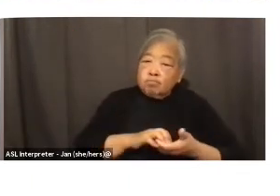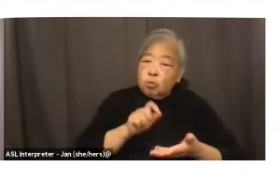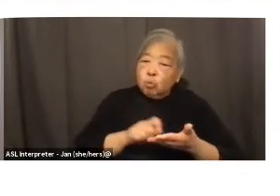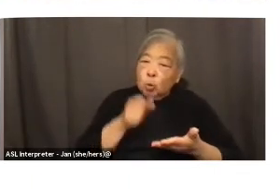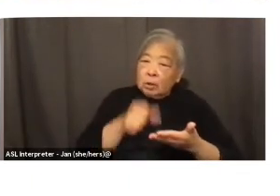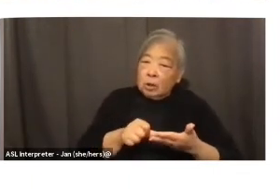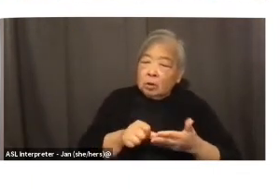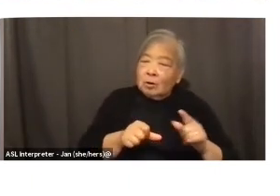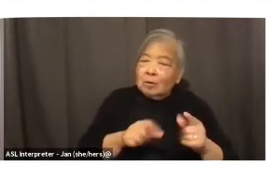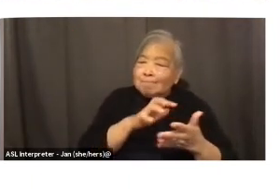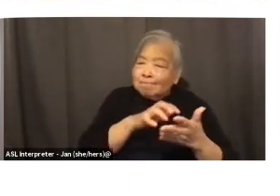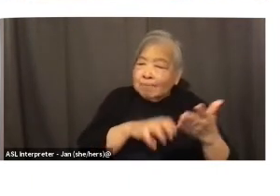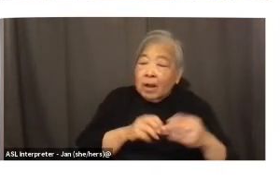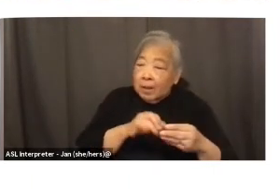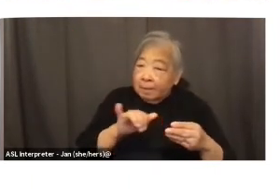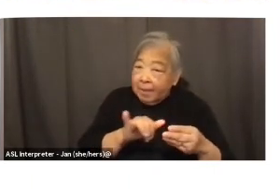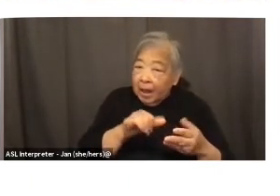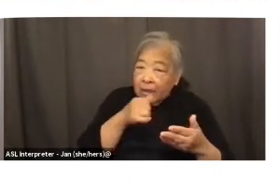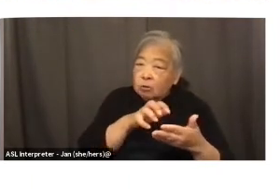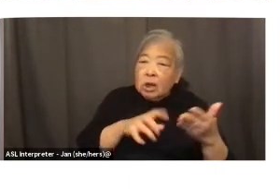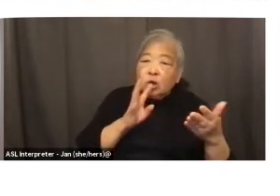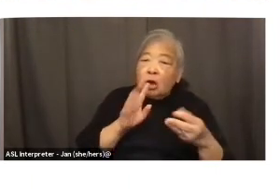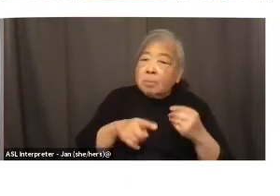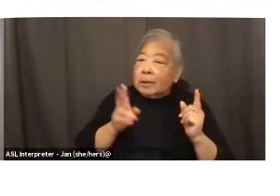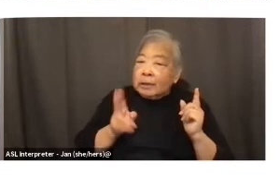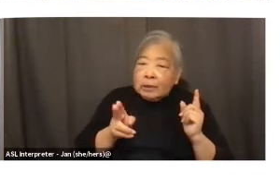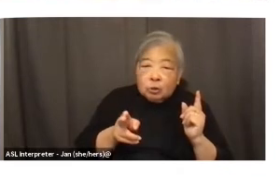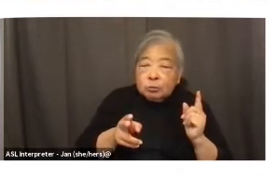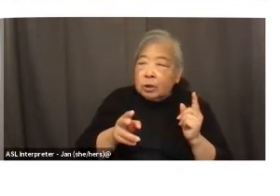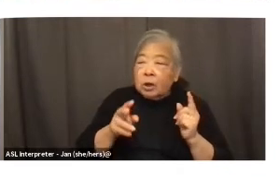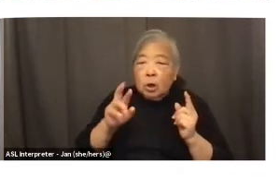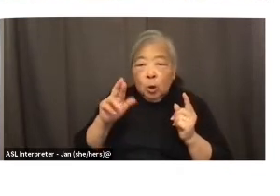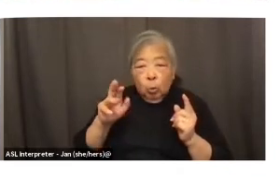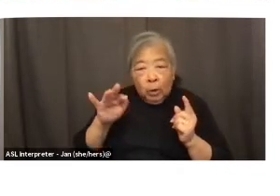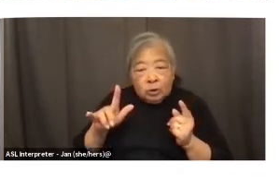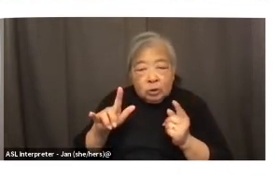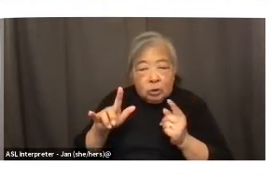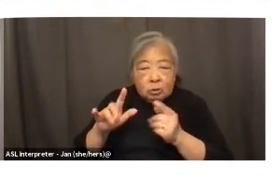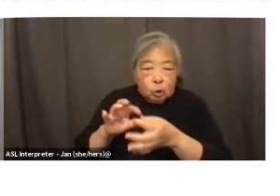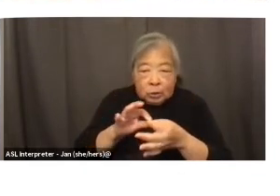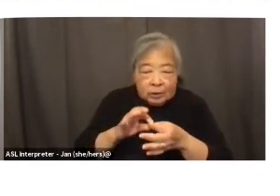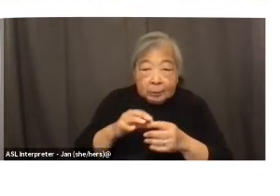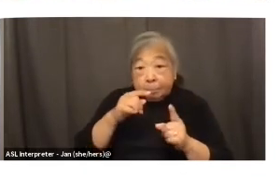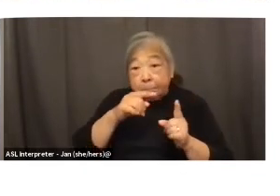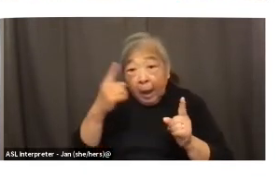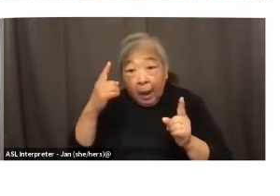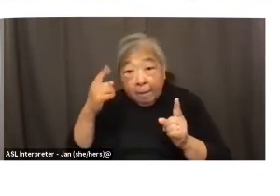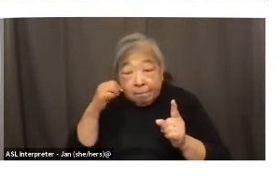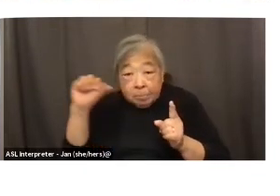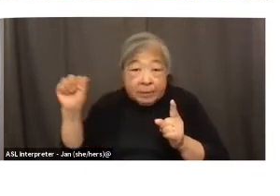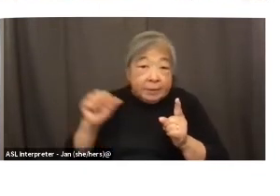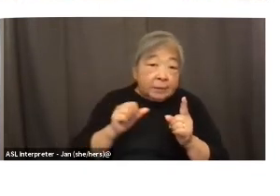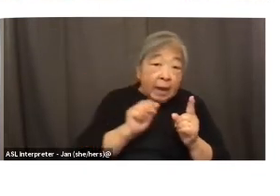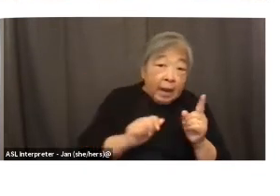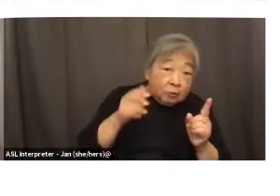They spoke to in the letter, the history of cross-racial unity between Black and Asian feminists, how Black and Asian histories